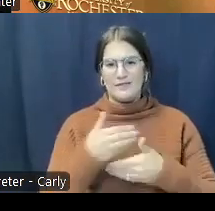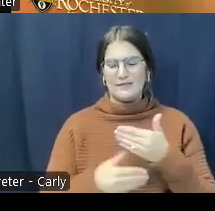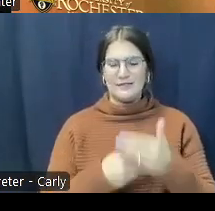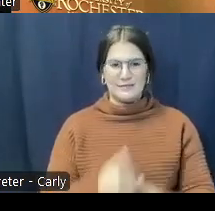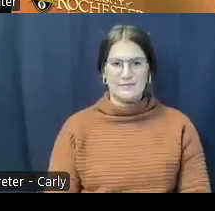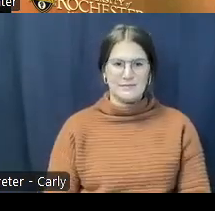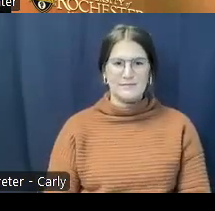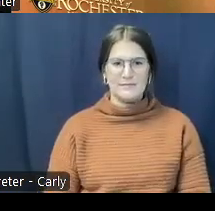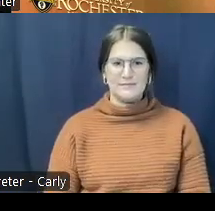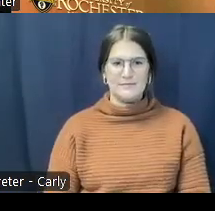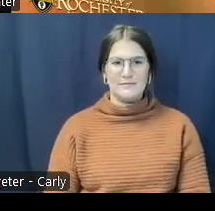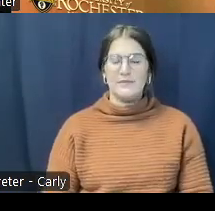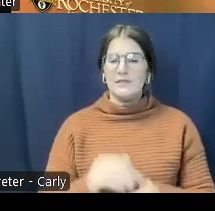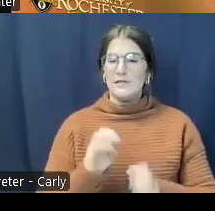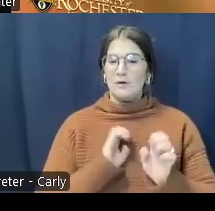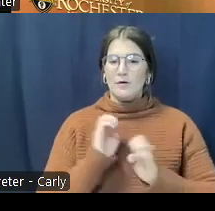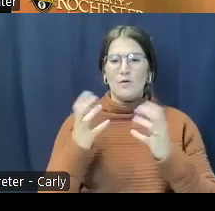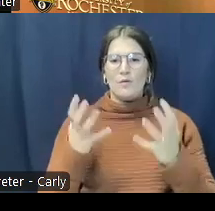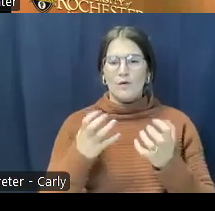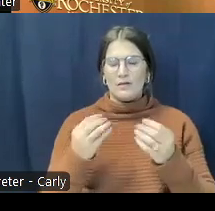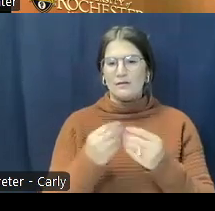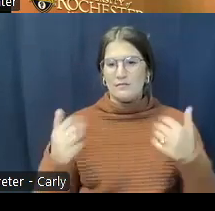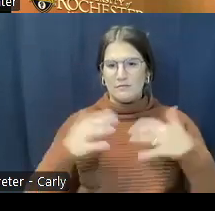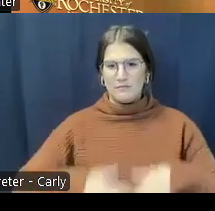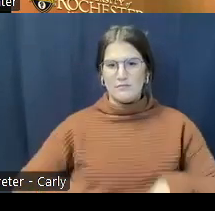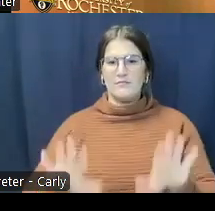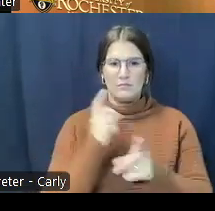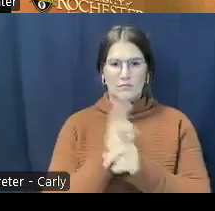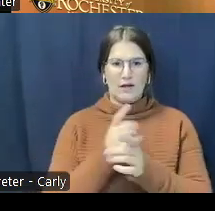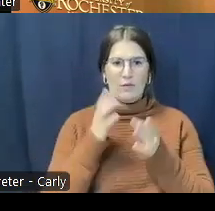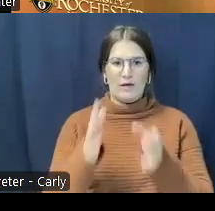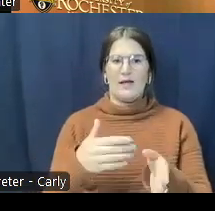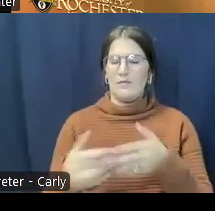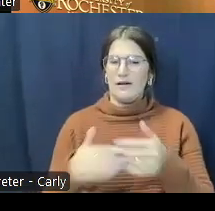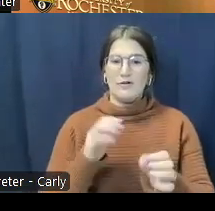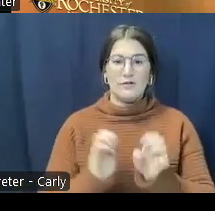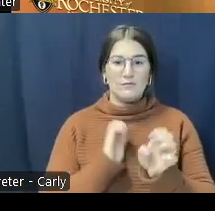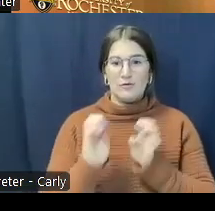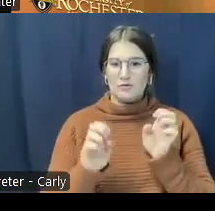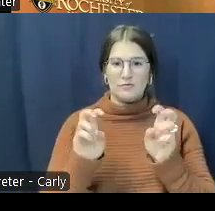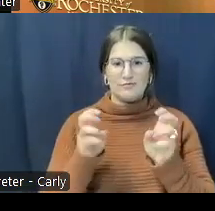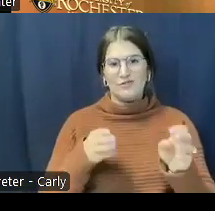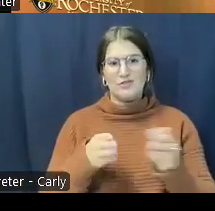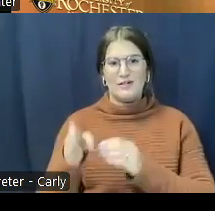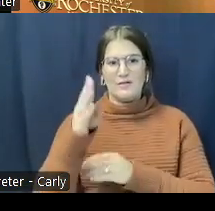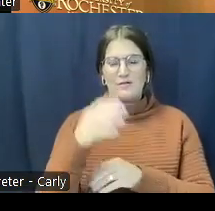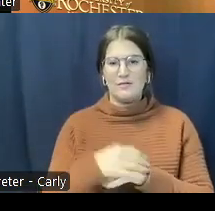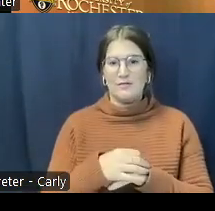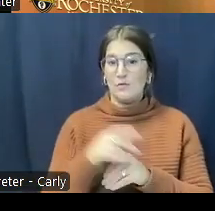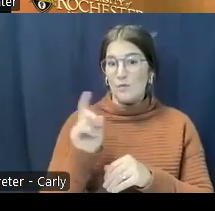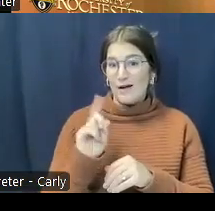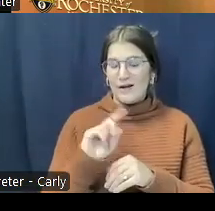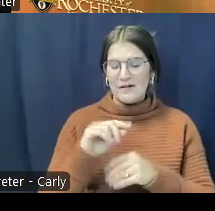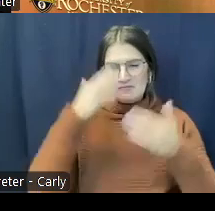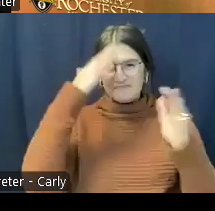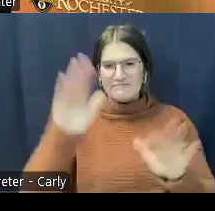Emotions want to be metabolized and resolved via the emotional channel, whatever that is, but bear with me here. I can't, point to the neurobiology